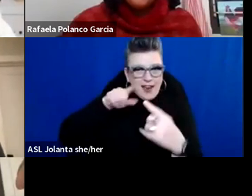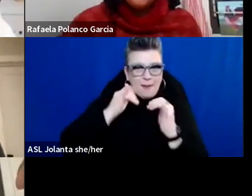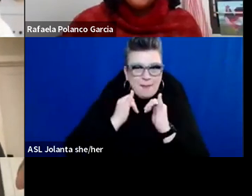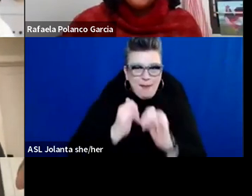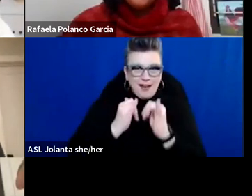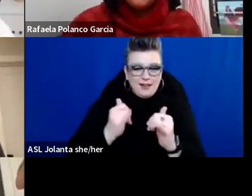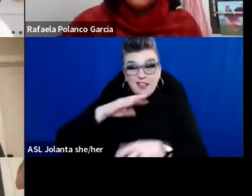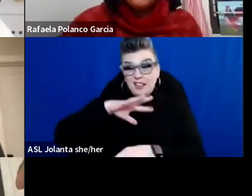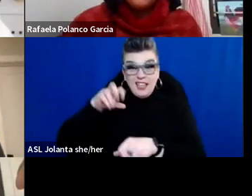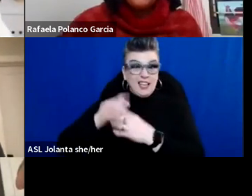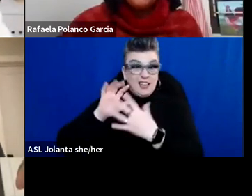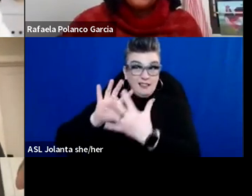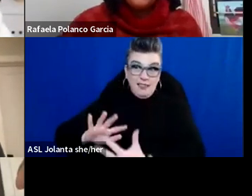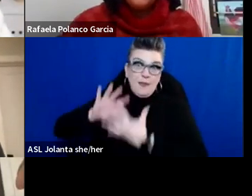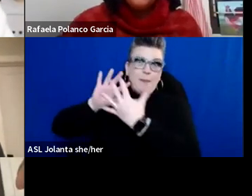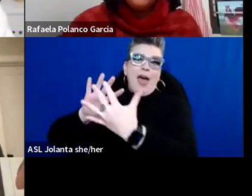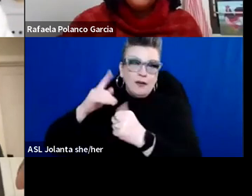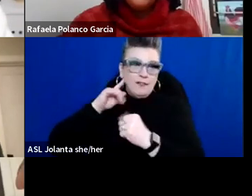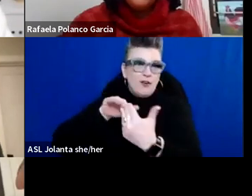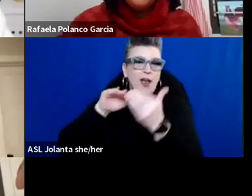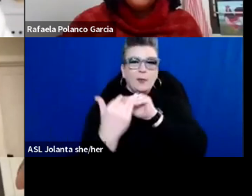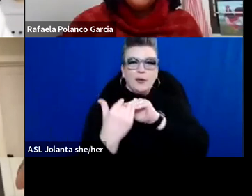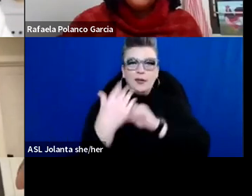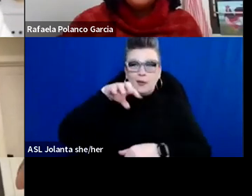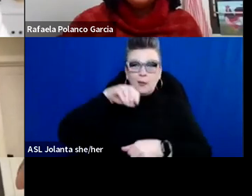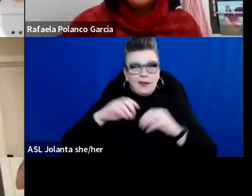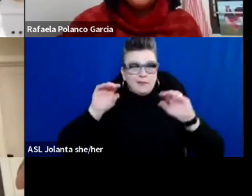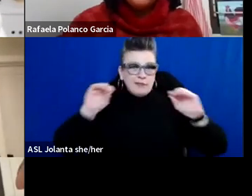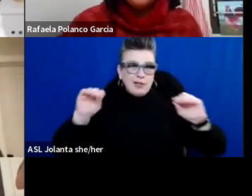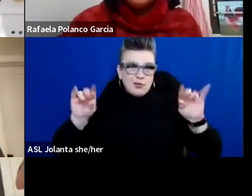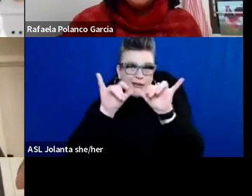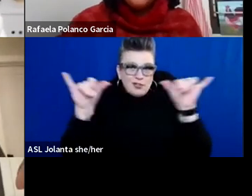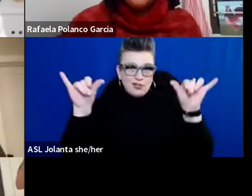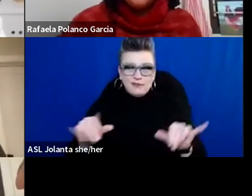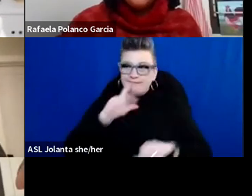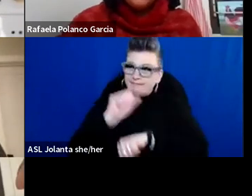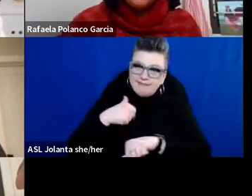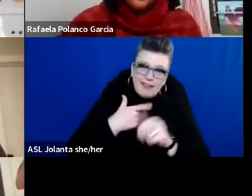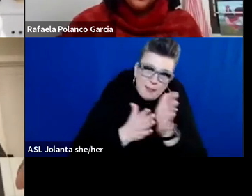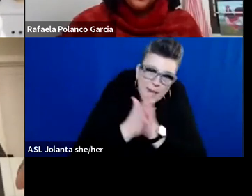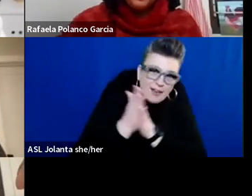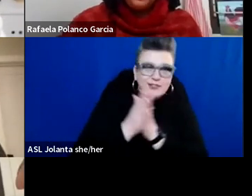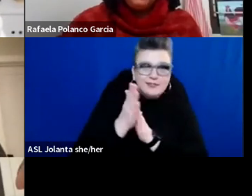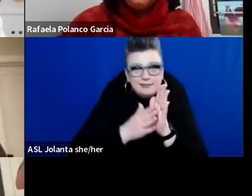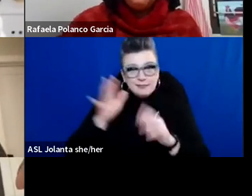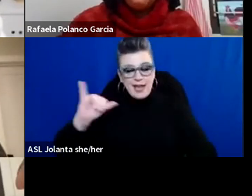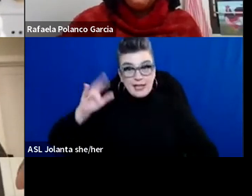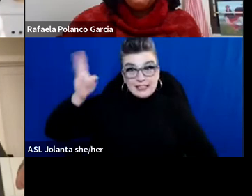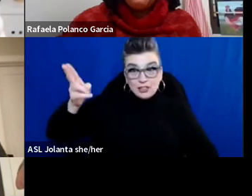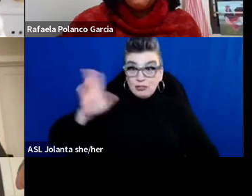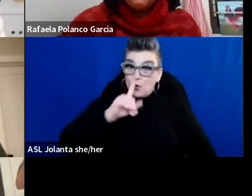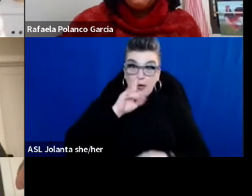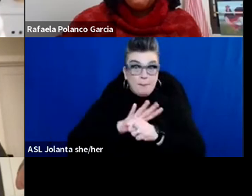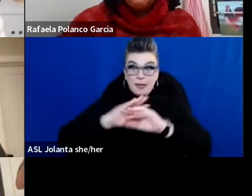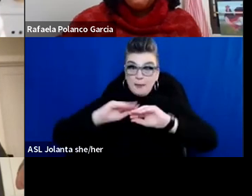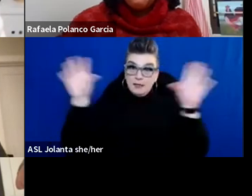battle for uh equity um within education and um who have such a passion for it and uh in a history and certainly your commitment